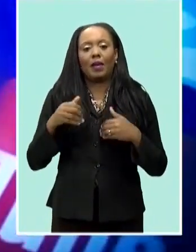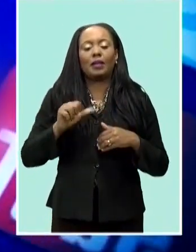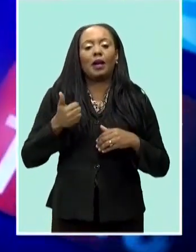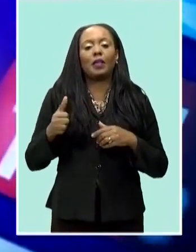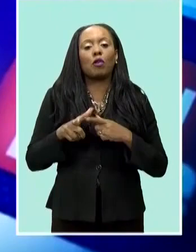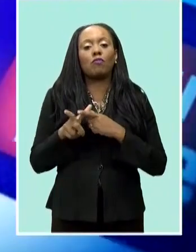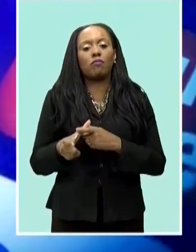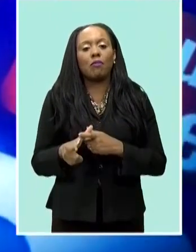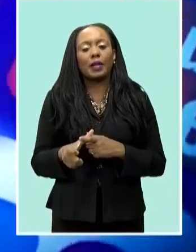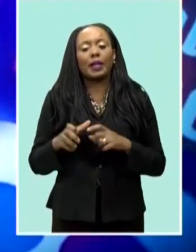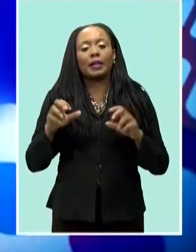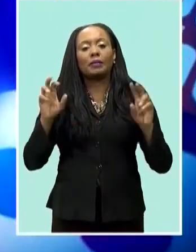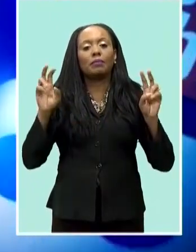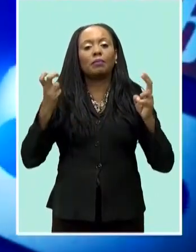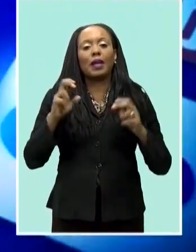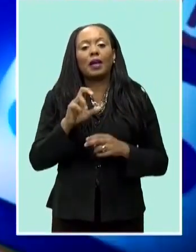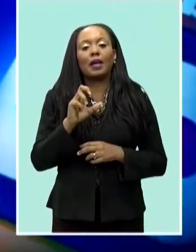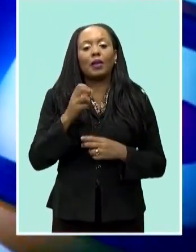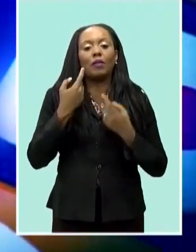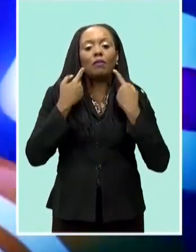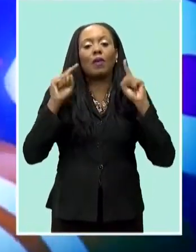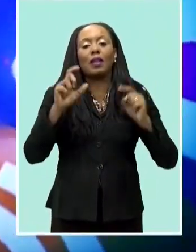track star on our hands.